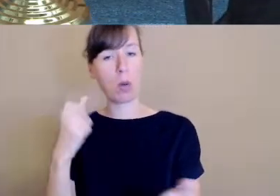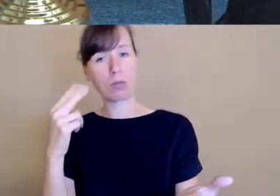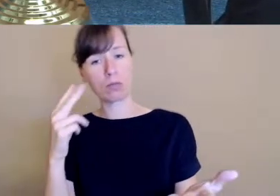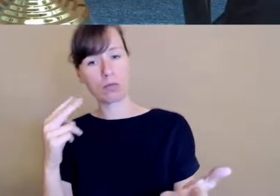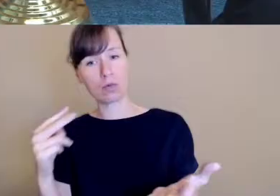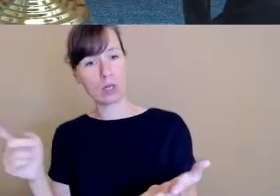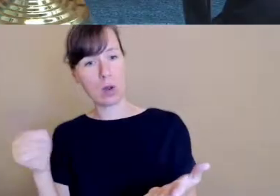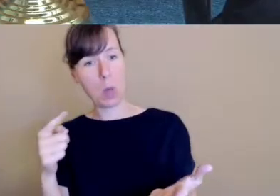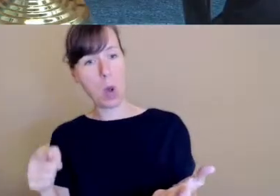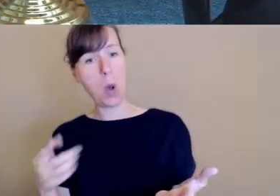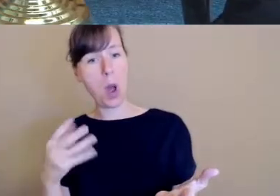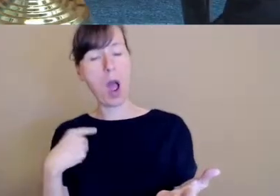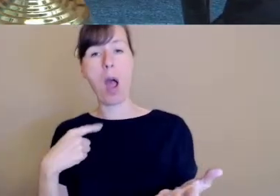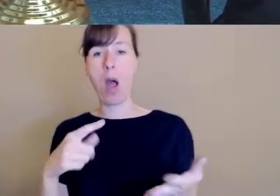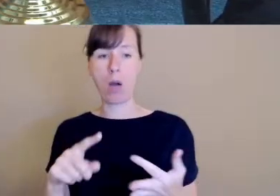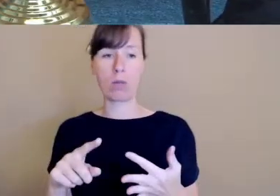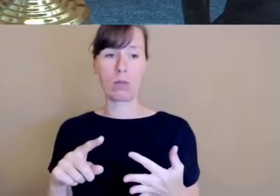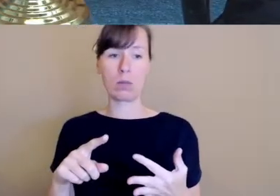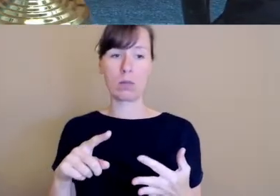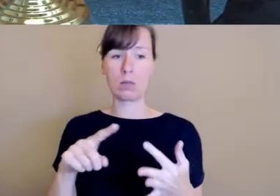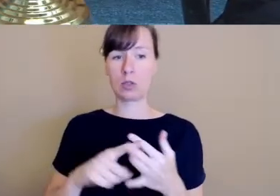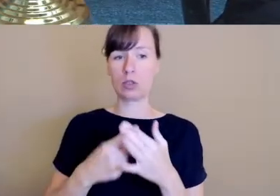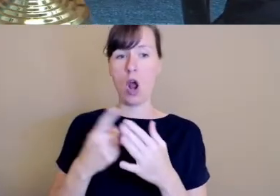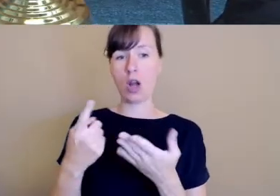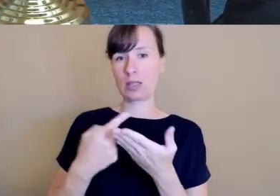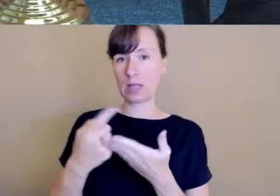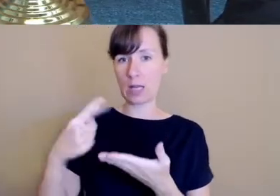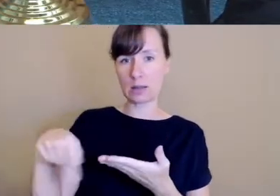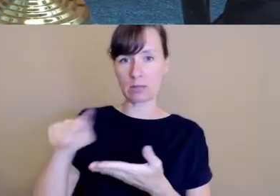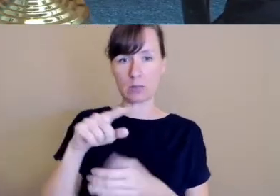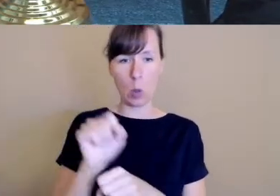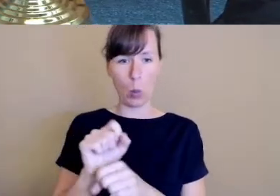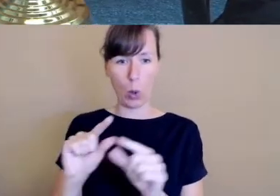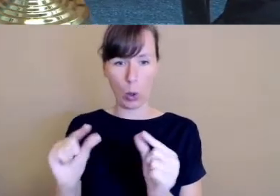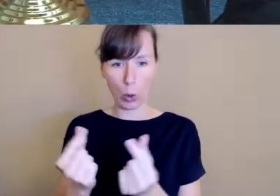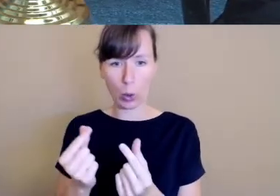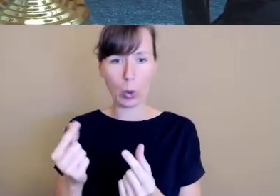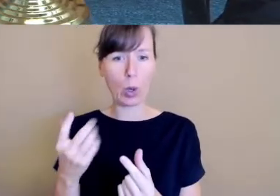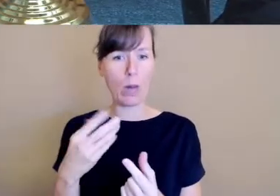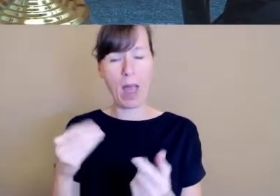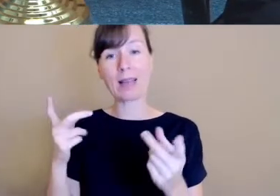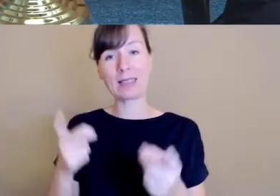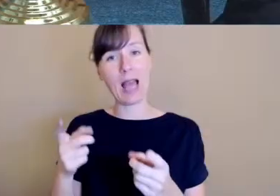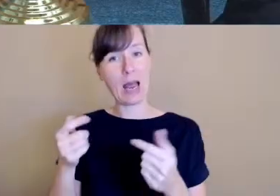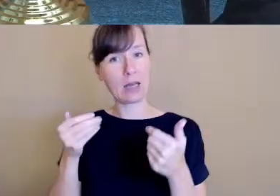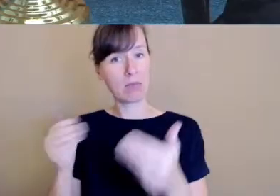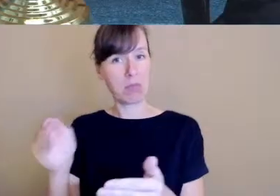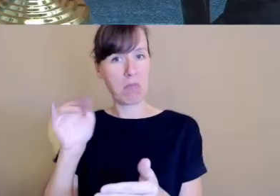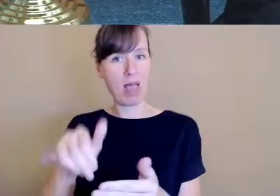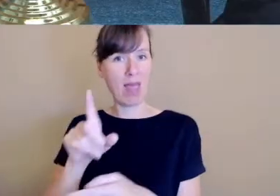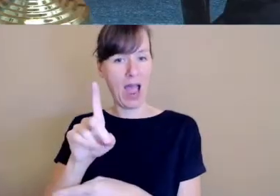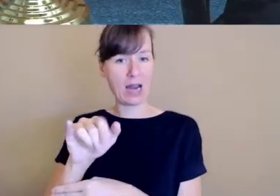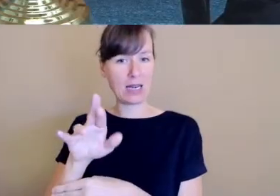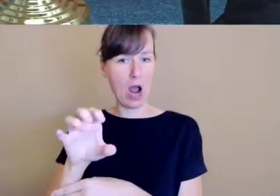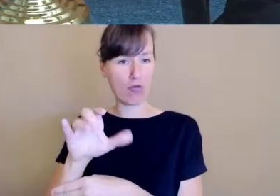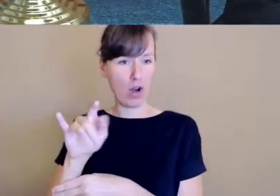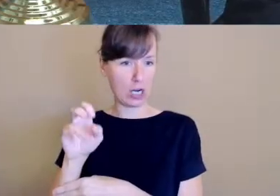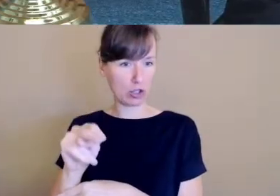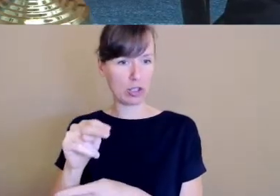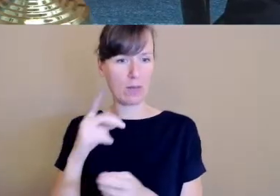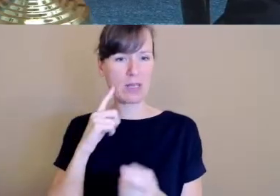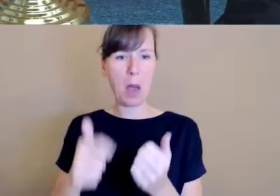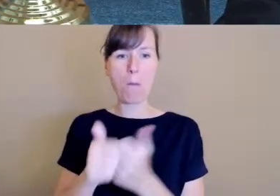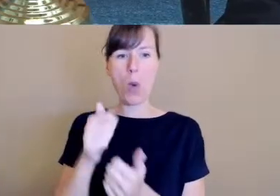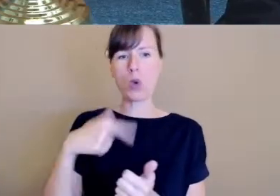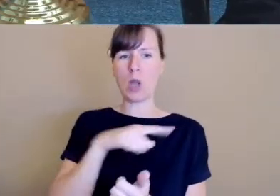direction, mostly because we learned that in 2023, I believe, the Cheverly Green Infrastructure Committee